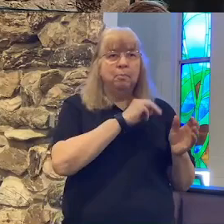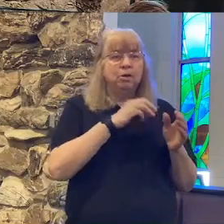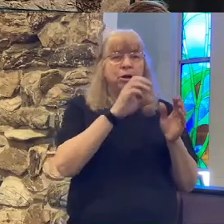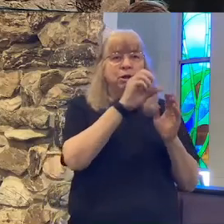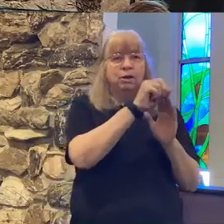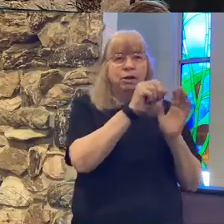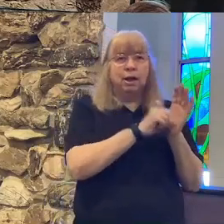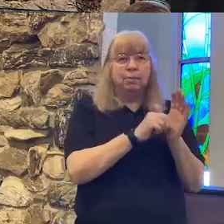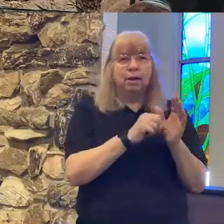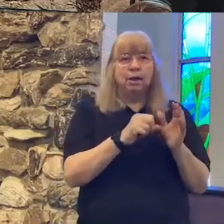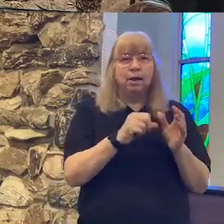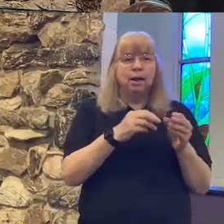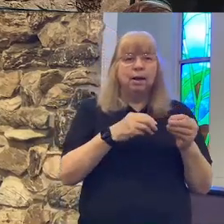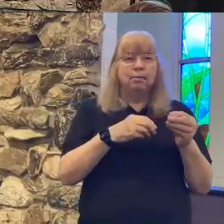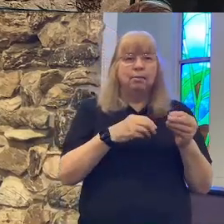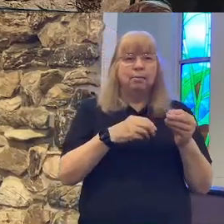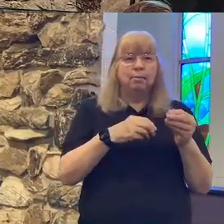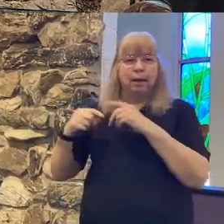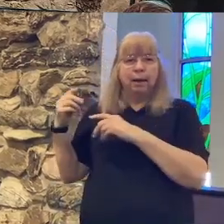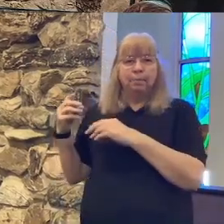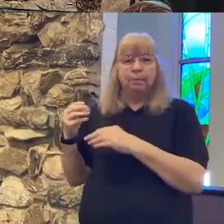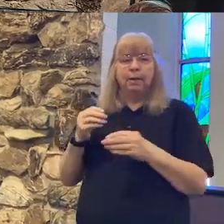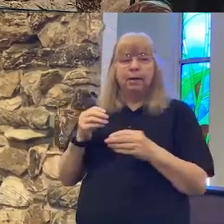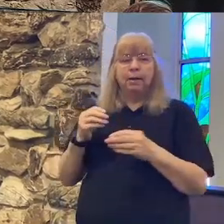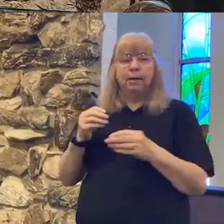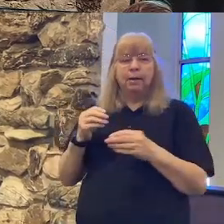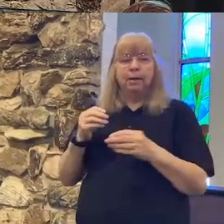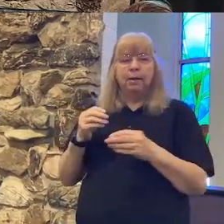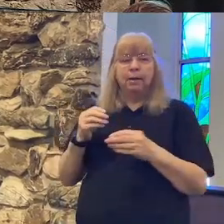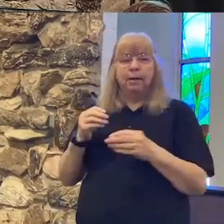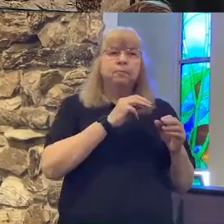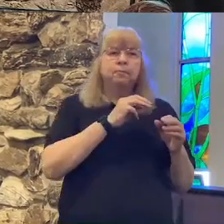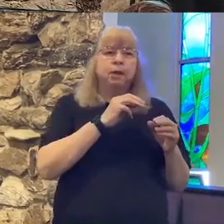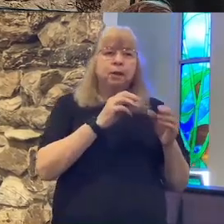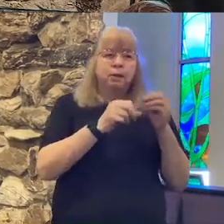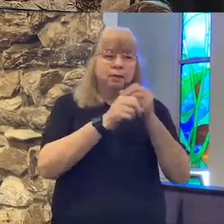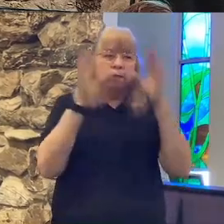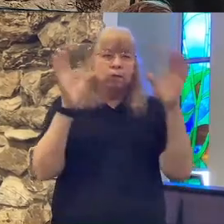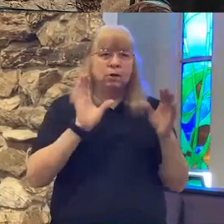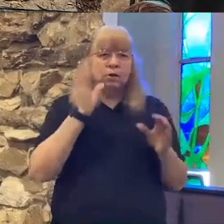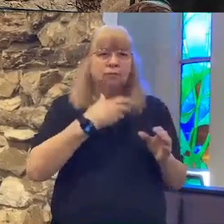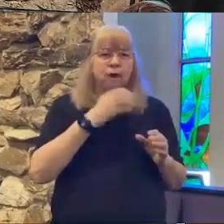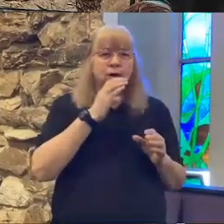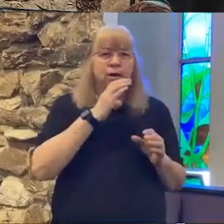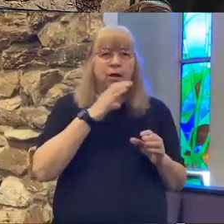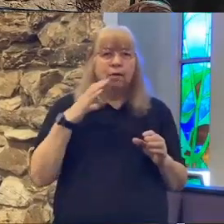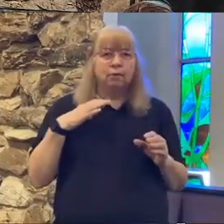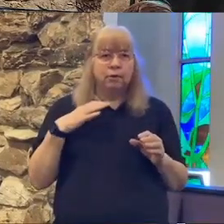Well, let me back up. The vision statement. Here is the vision of our conference.